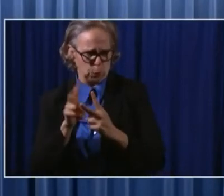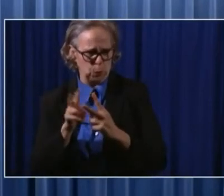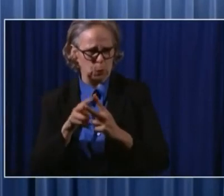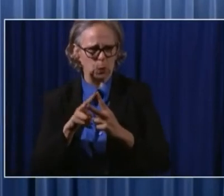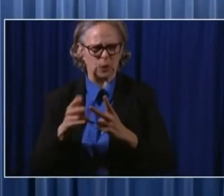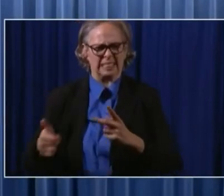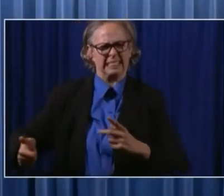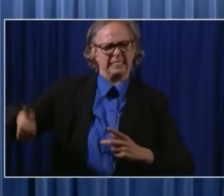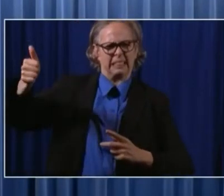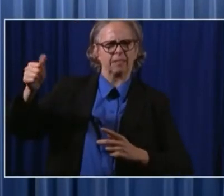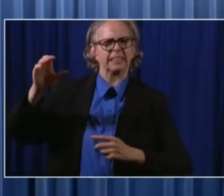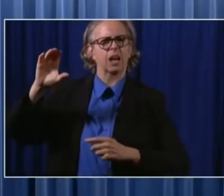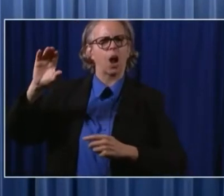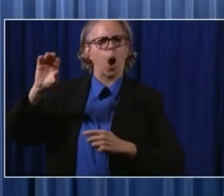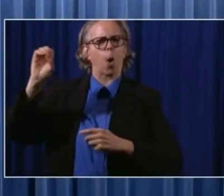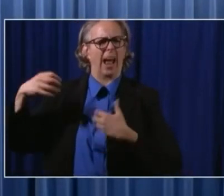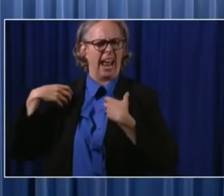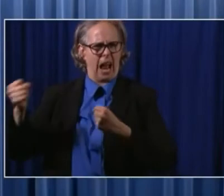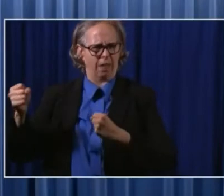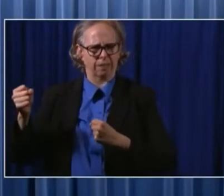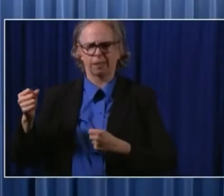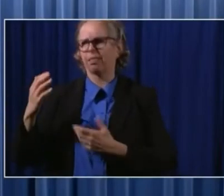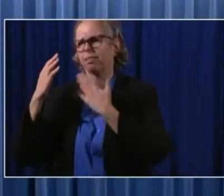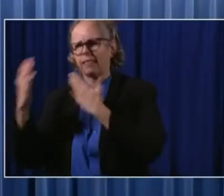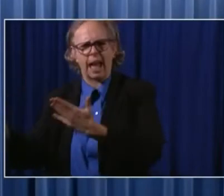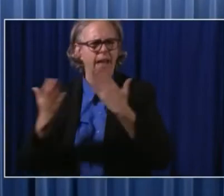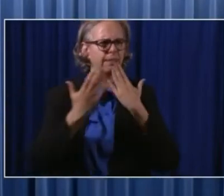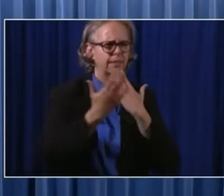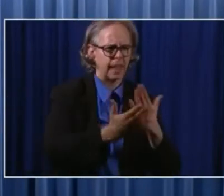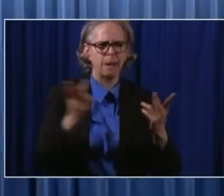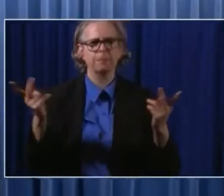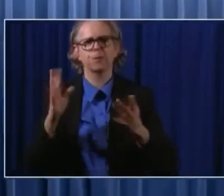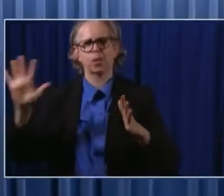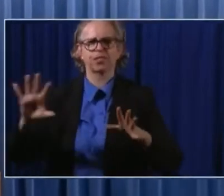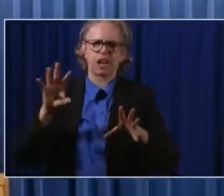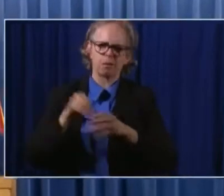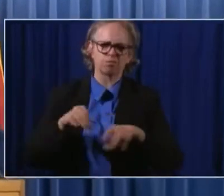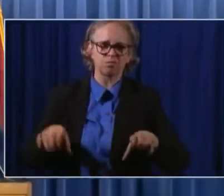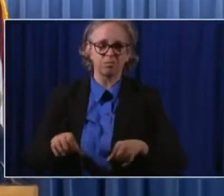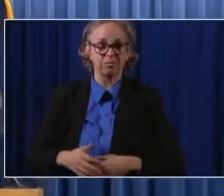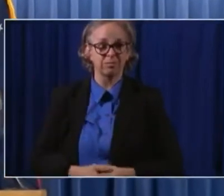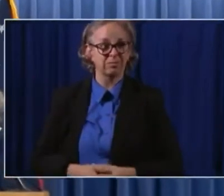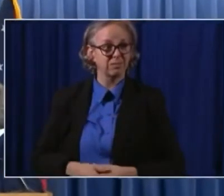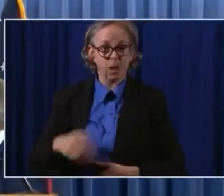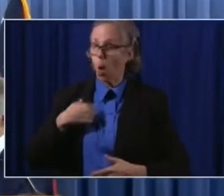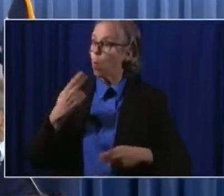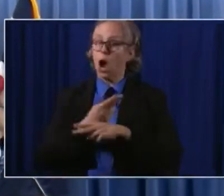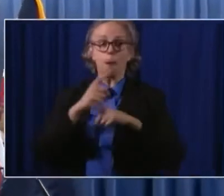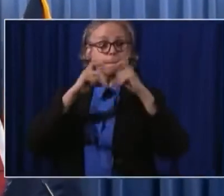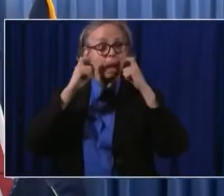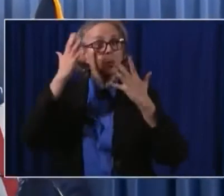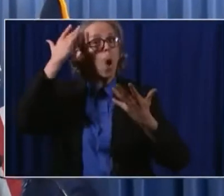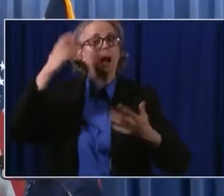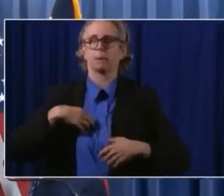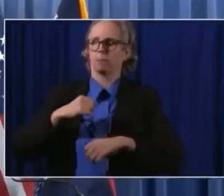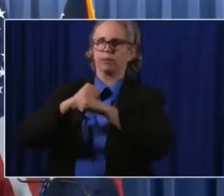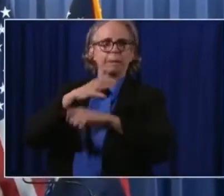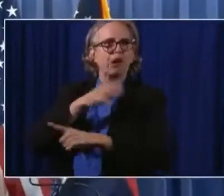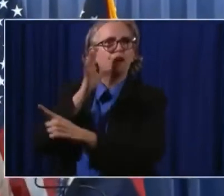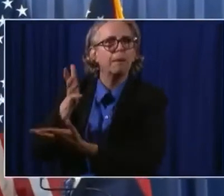look at those two ads. I wear a mask to keep my grandmother safe. My